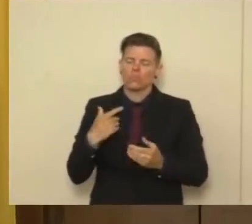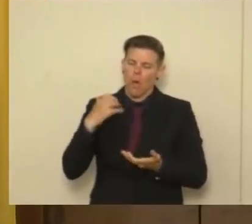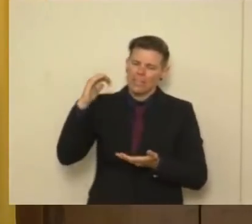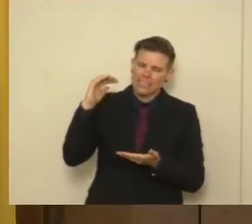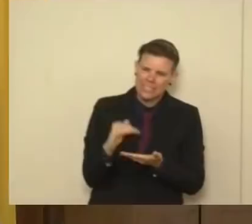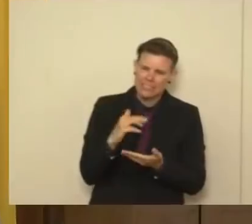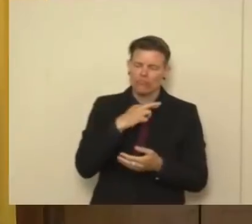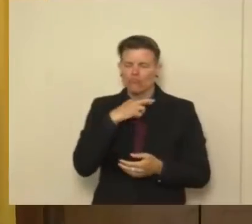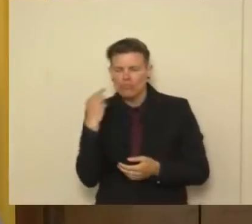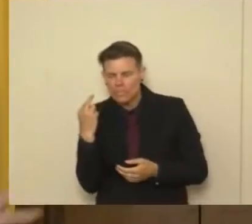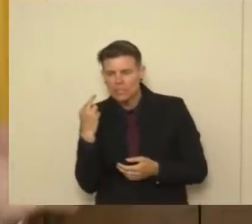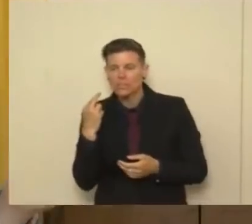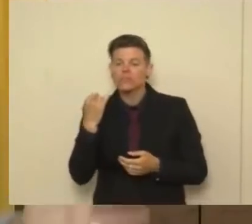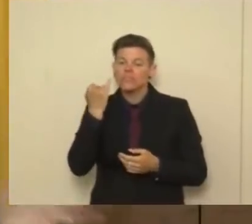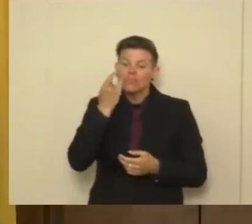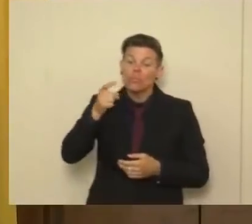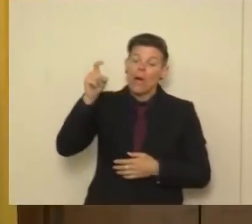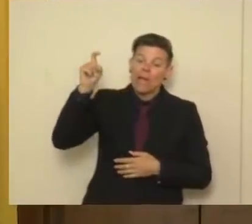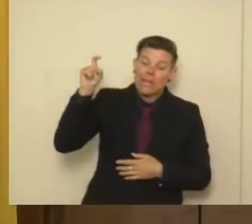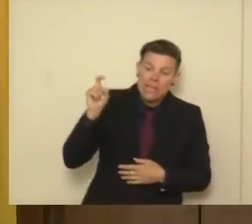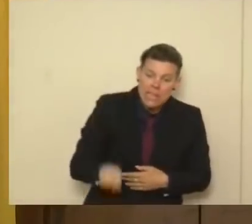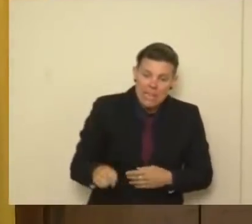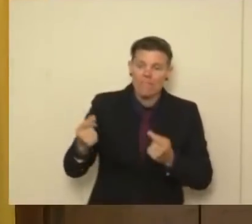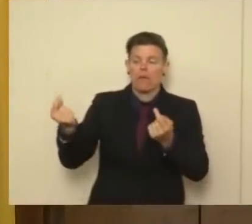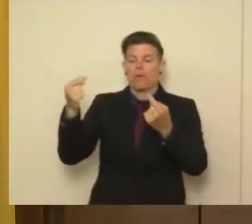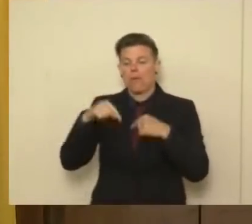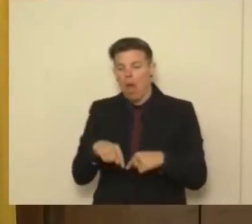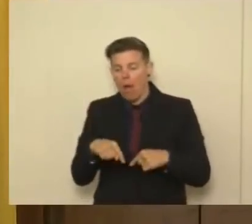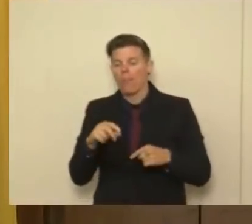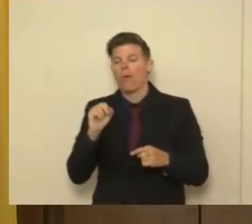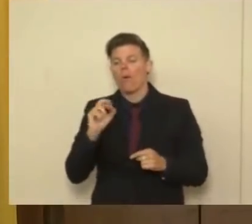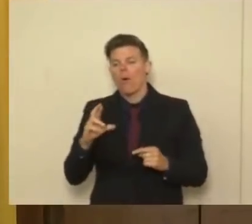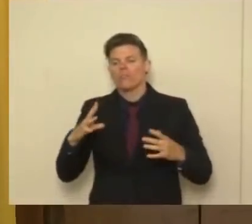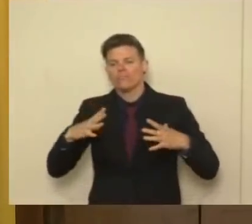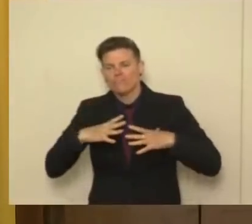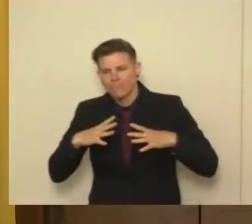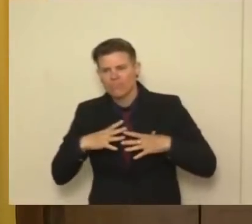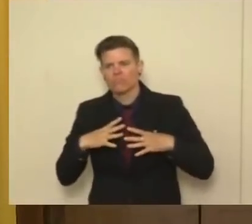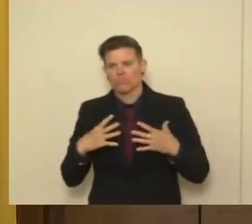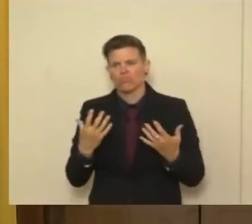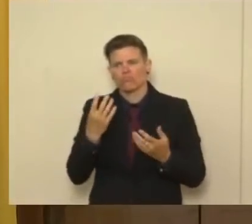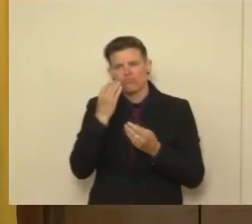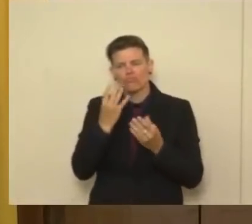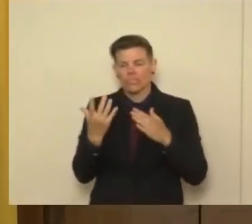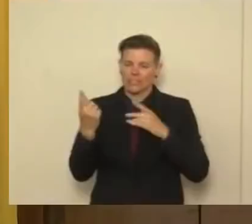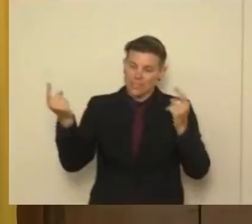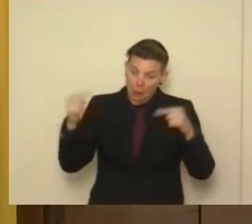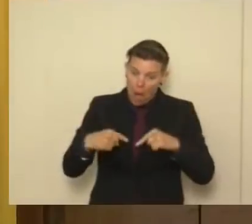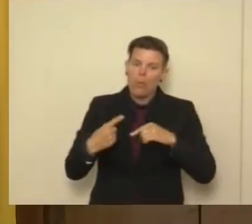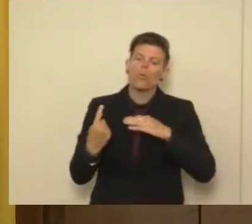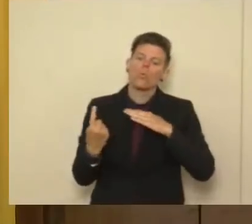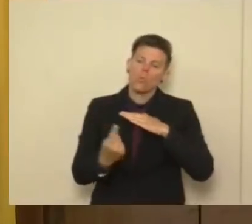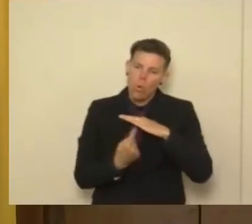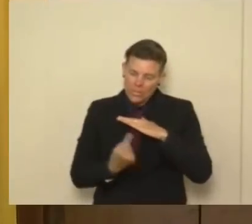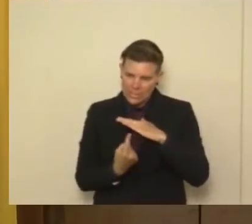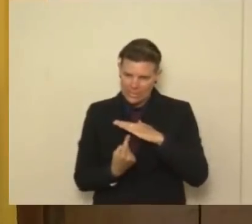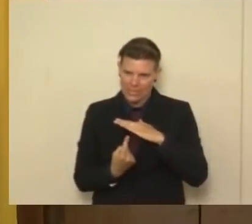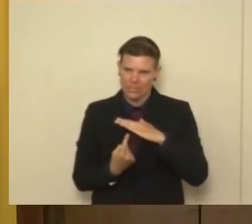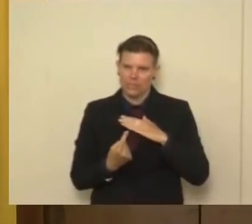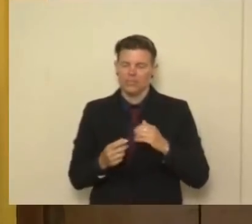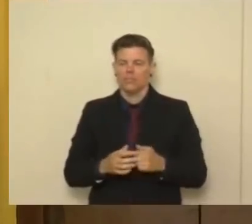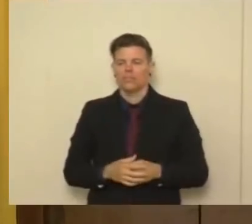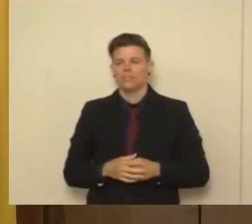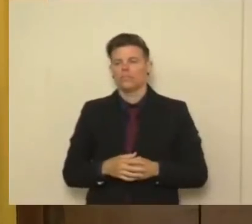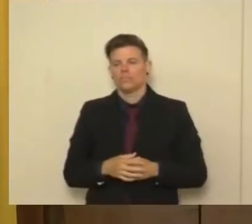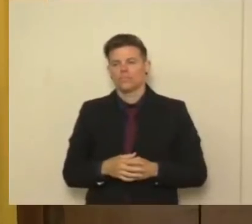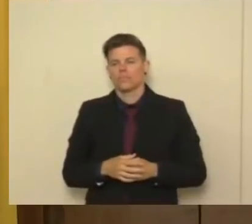have to come here or you already have a vacation, I'm going to tell you that I want you to quarantine. So if you're out, that is a citable offense.